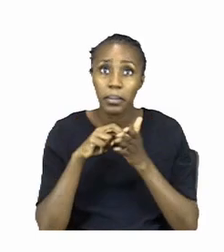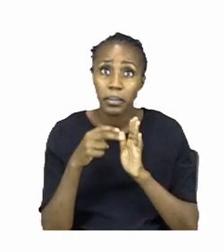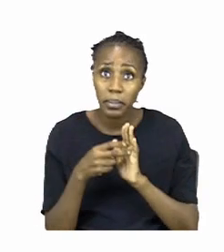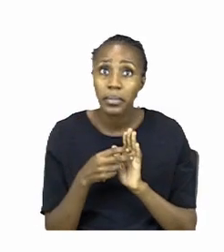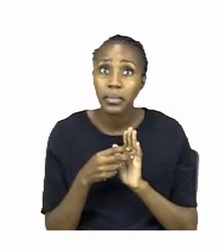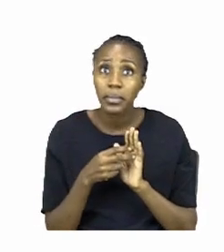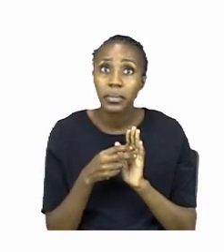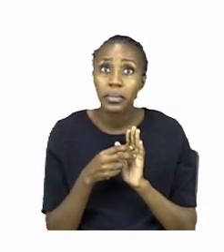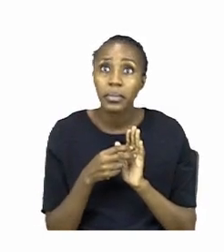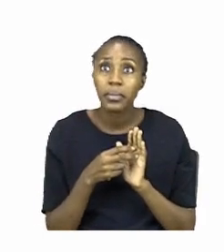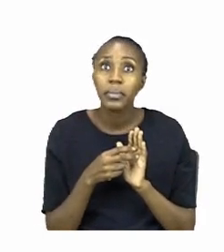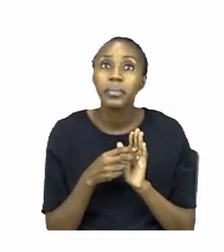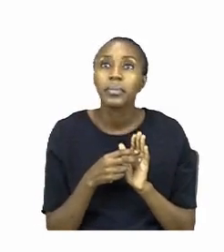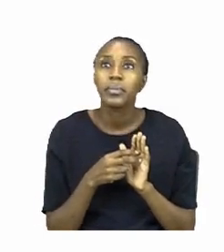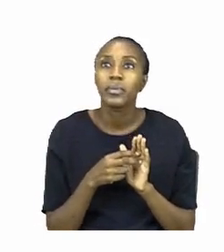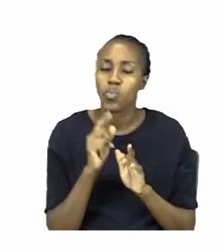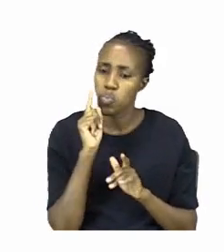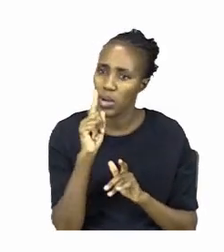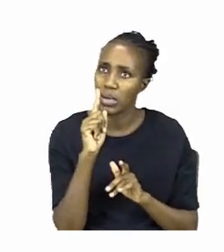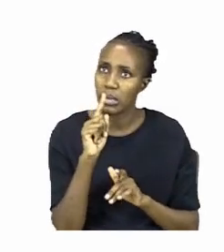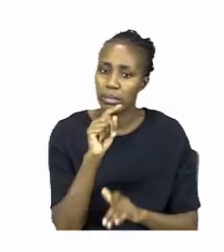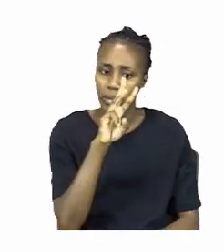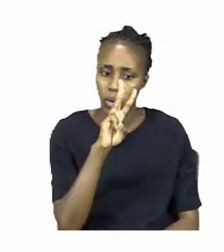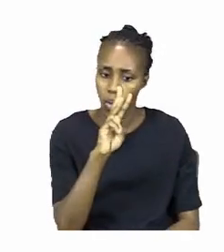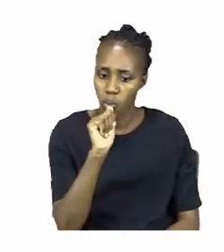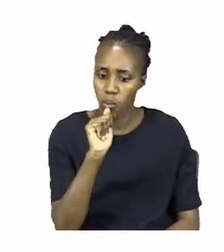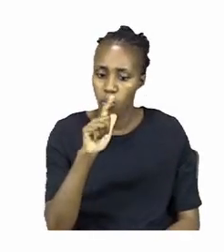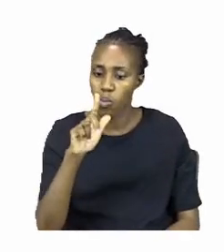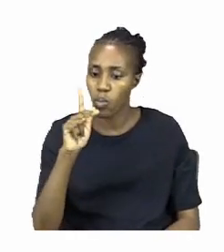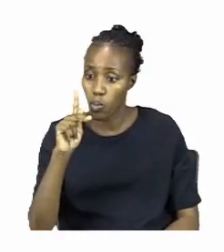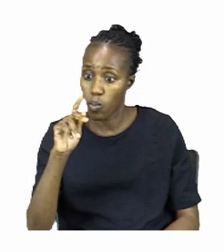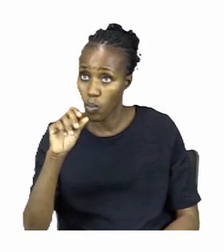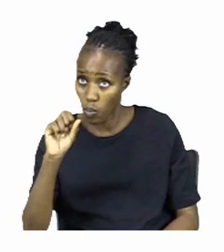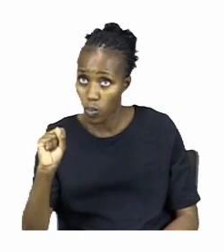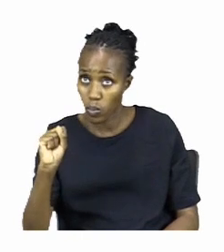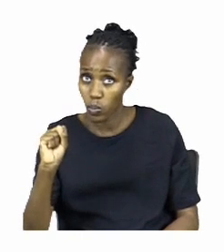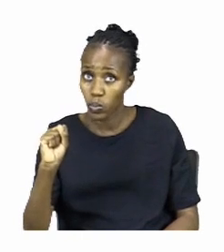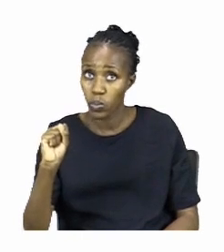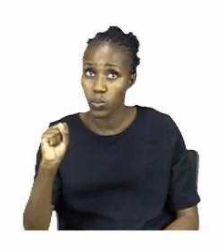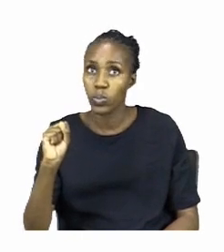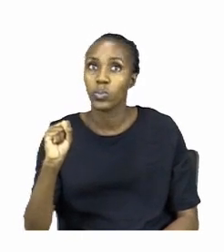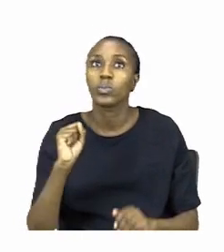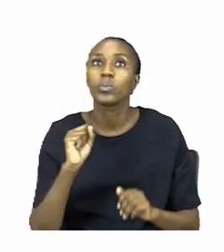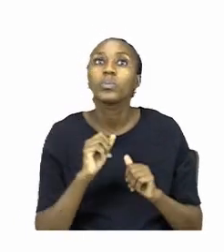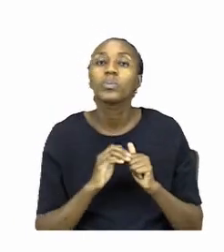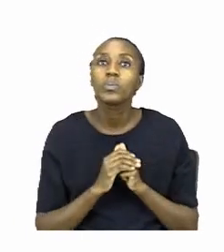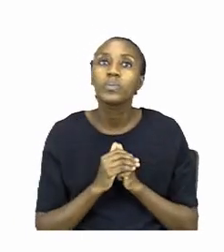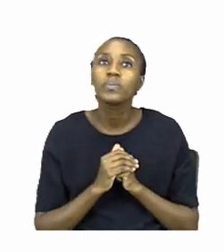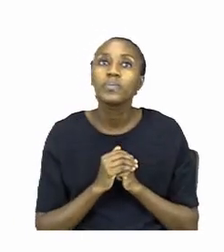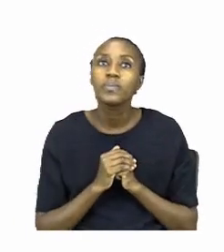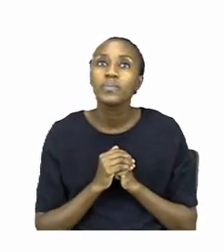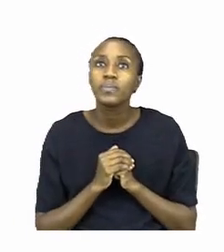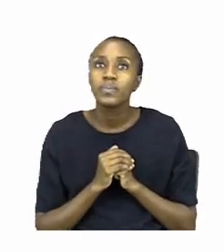this is a singular verb, and that is why we say the cat walks. So